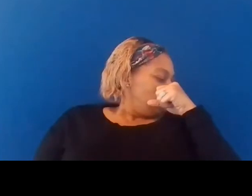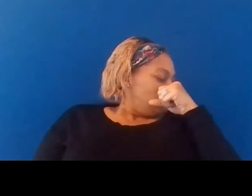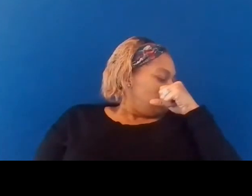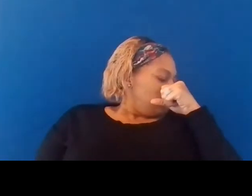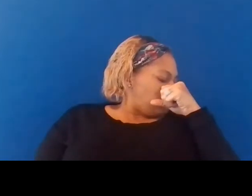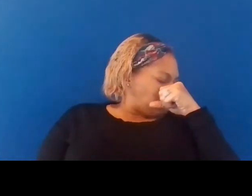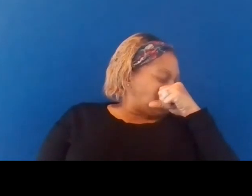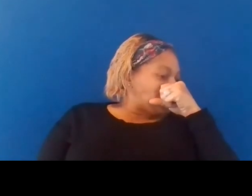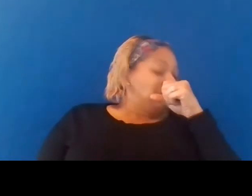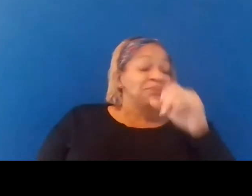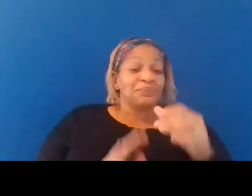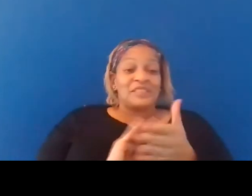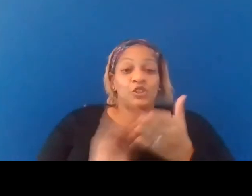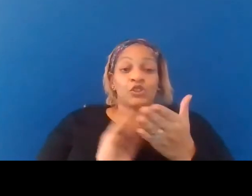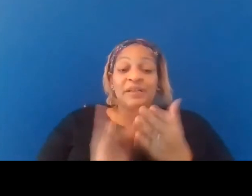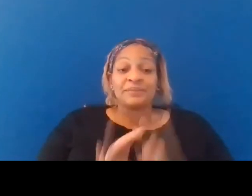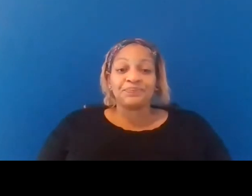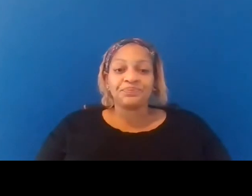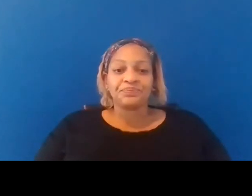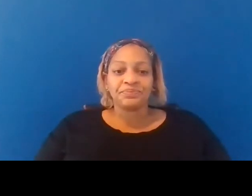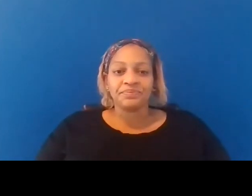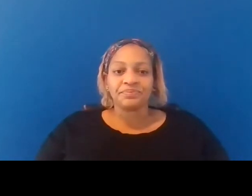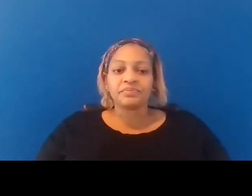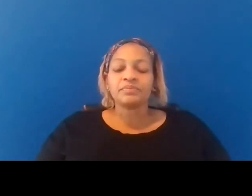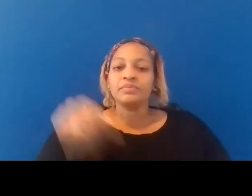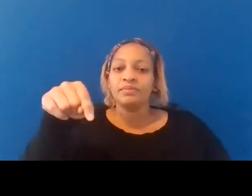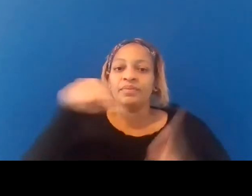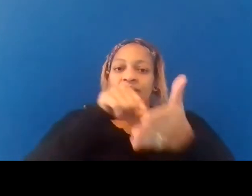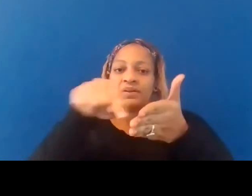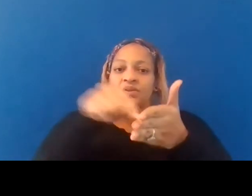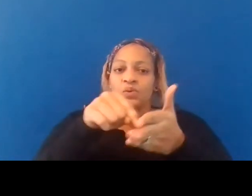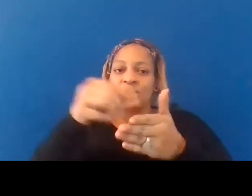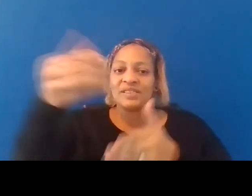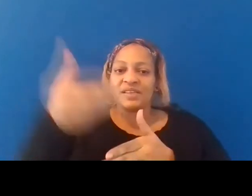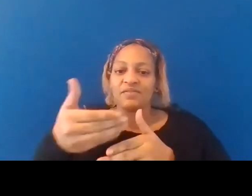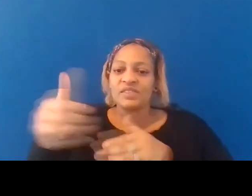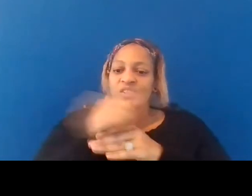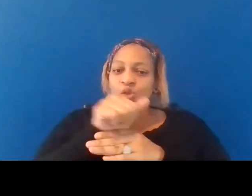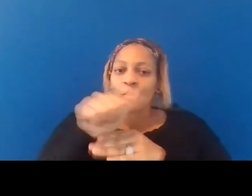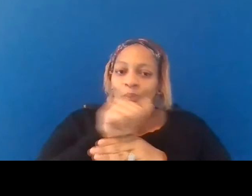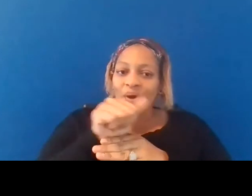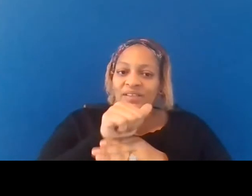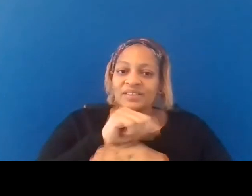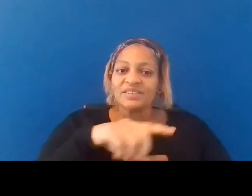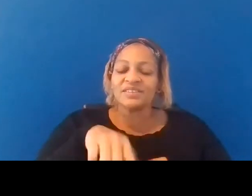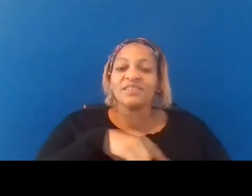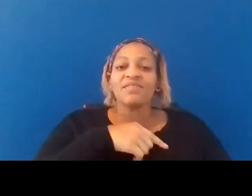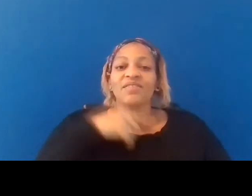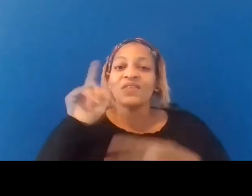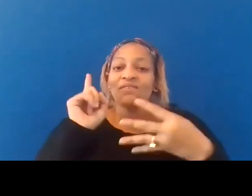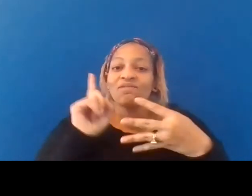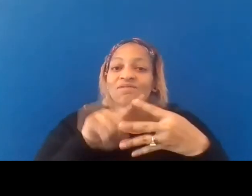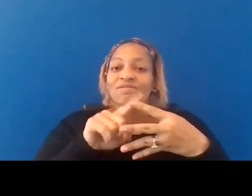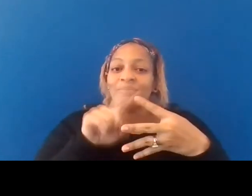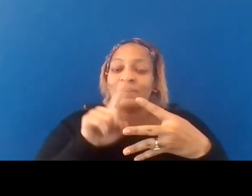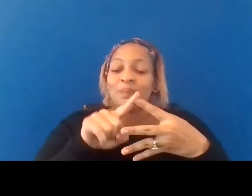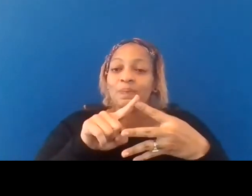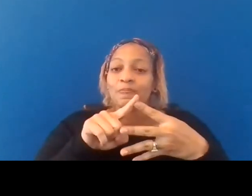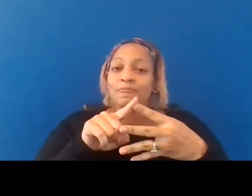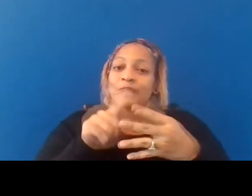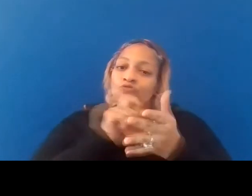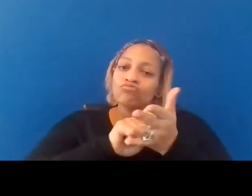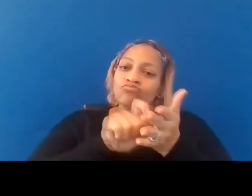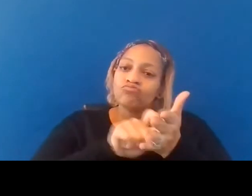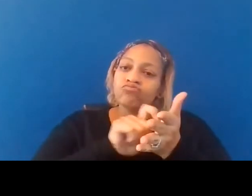This week's invitation to practice. Number one, journal. Think